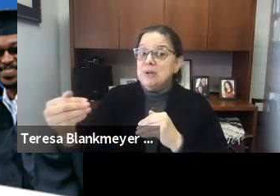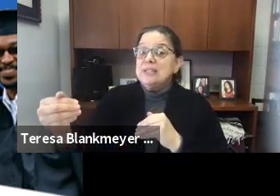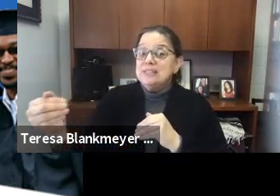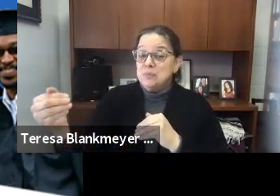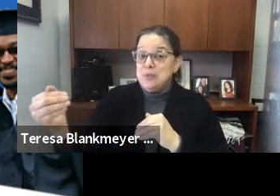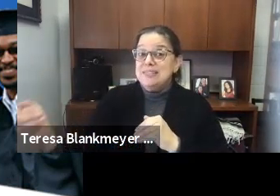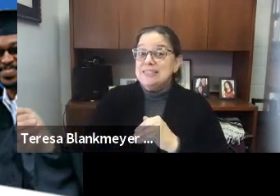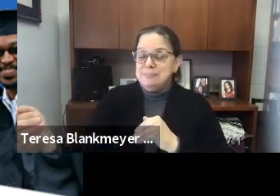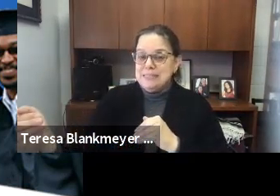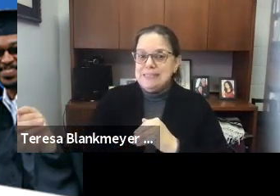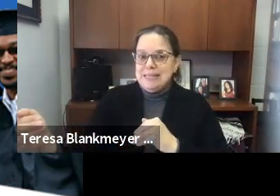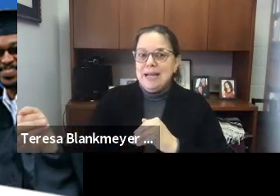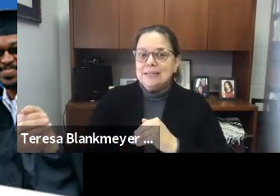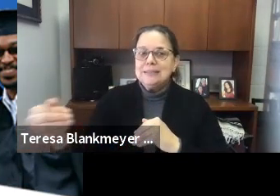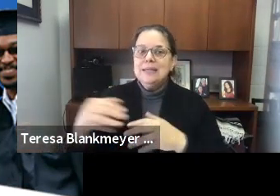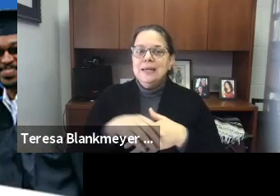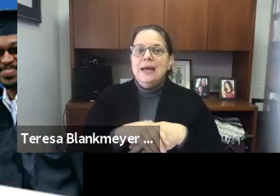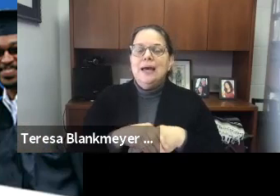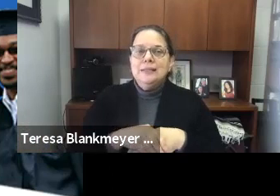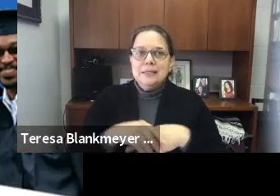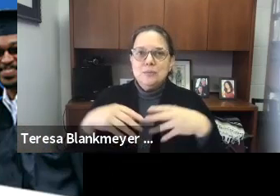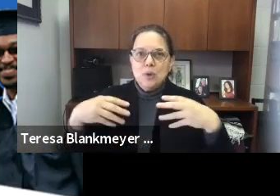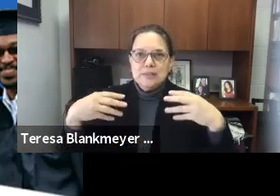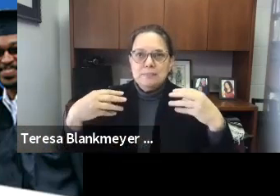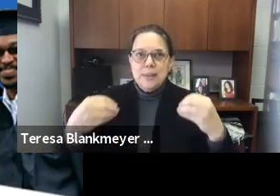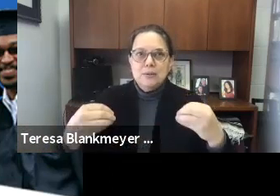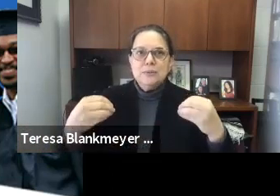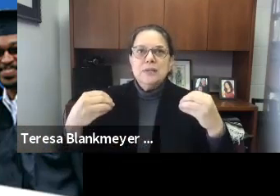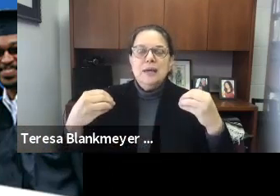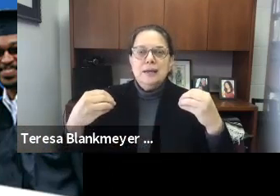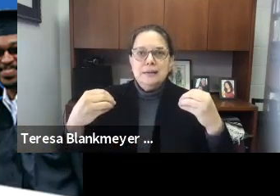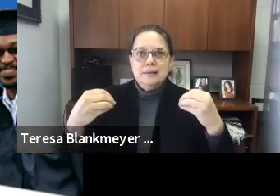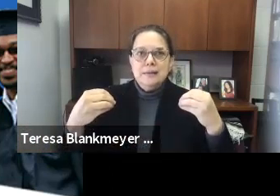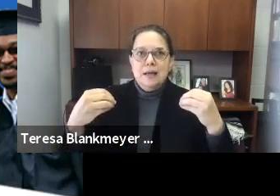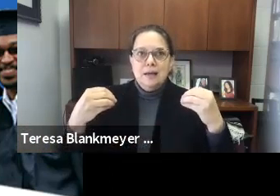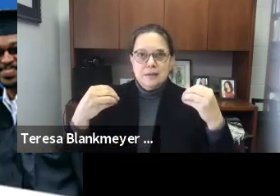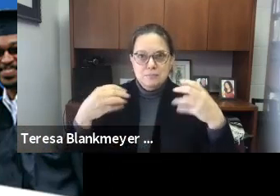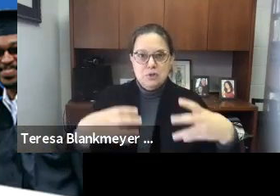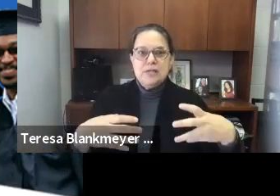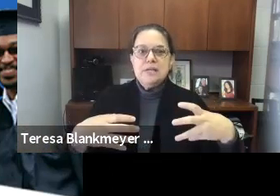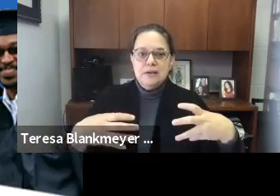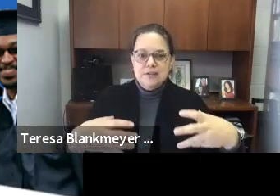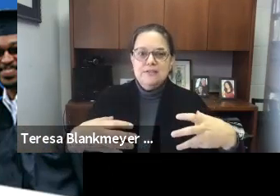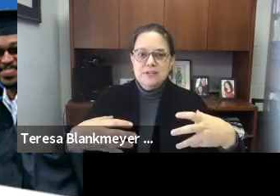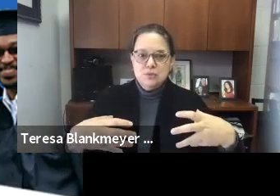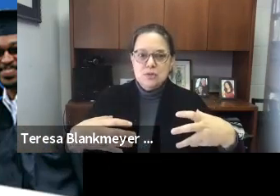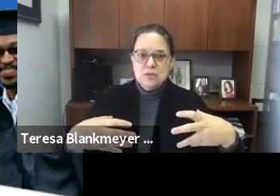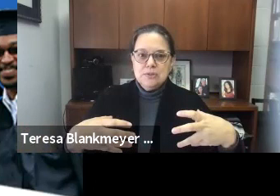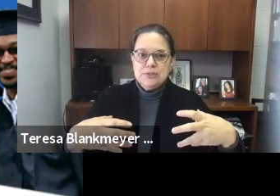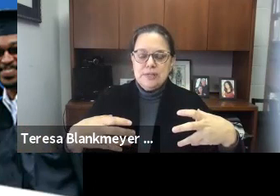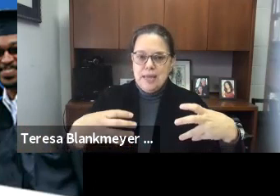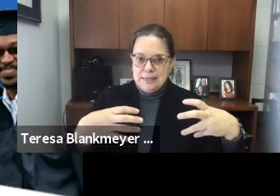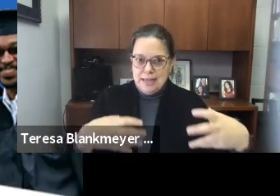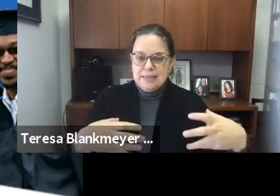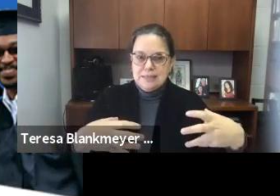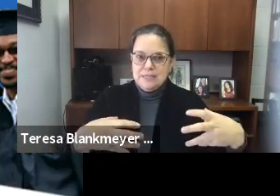to the American with Disabilities Act. And it was about a community of